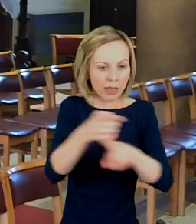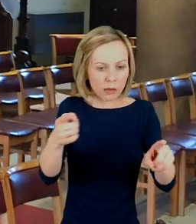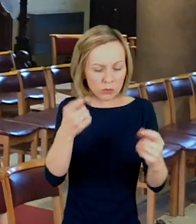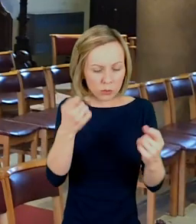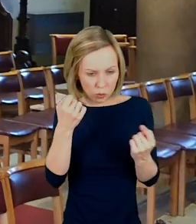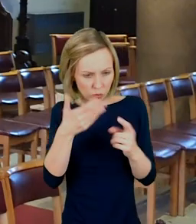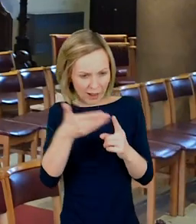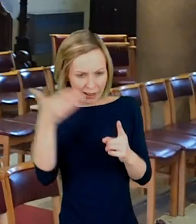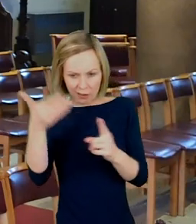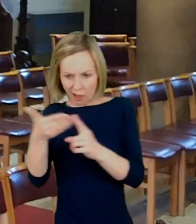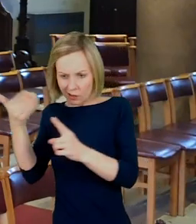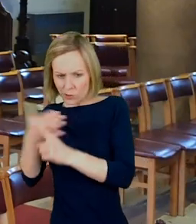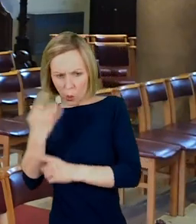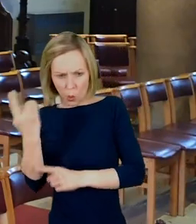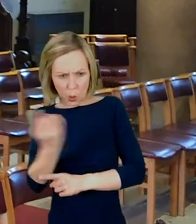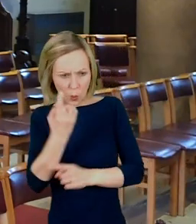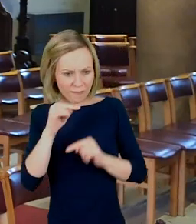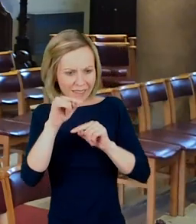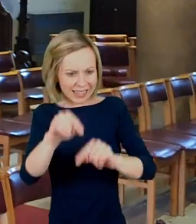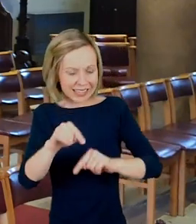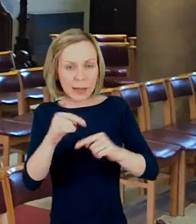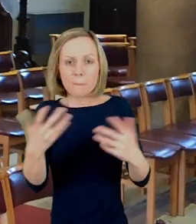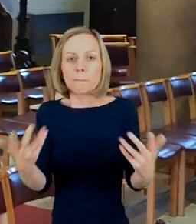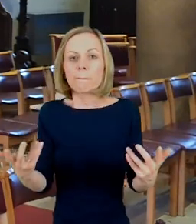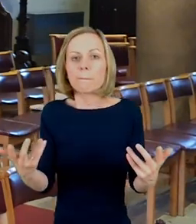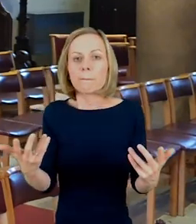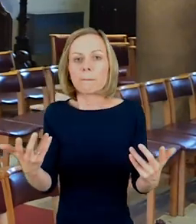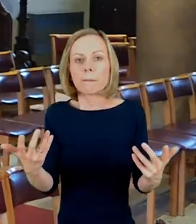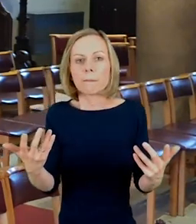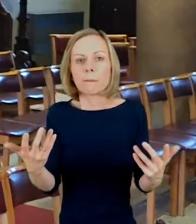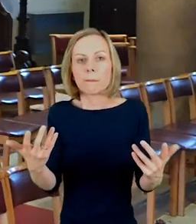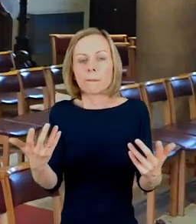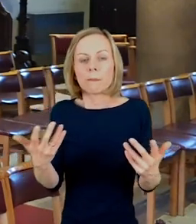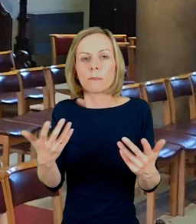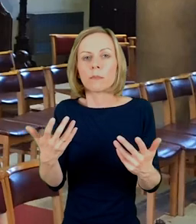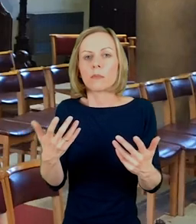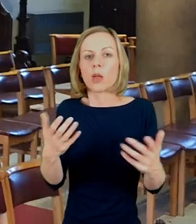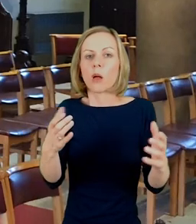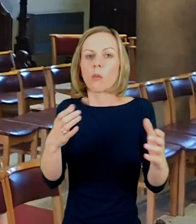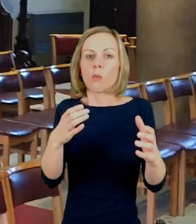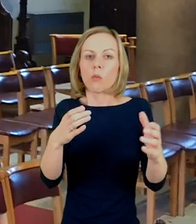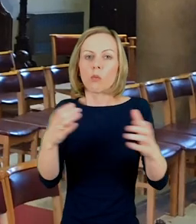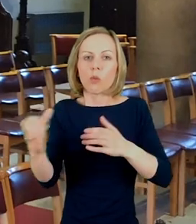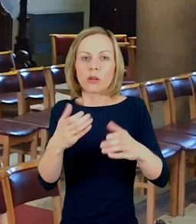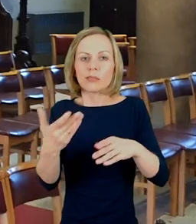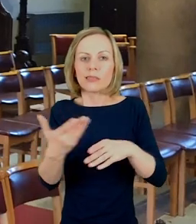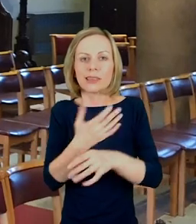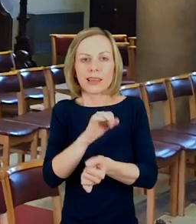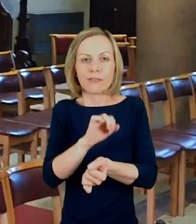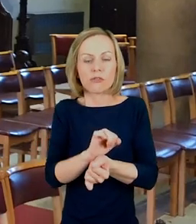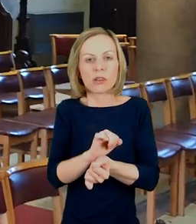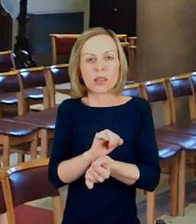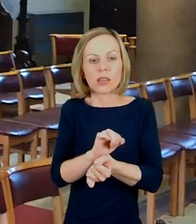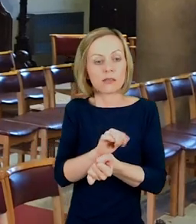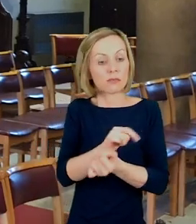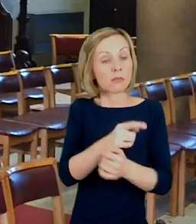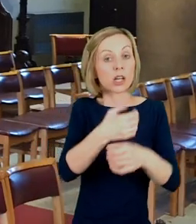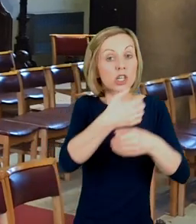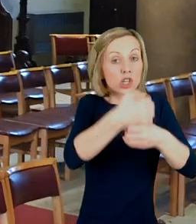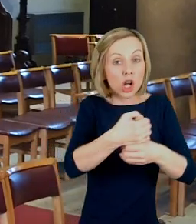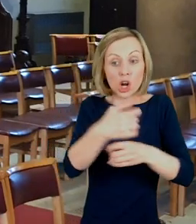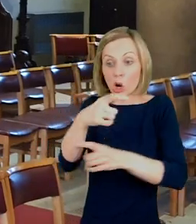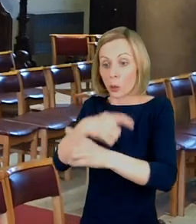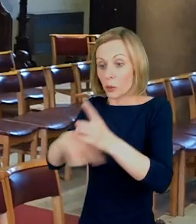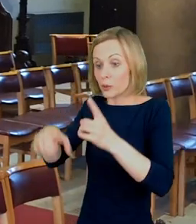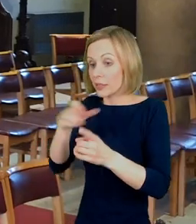to identify and to help those who are victims of modern slavery. Churches and communities that want